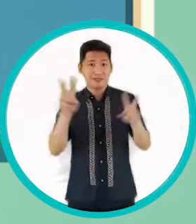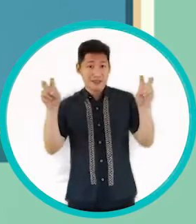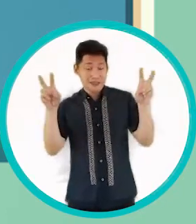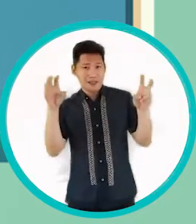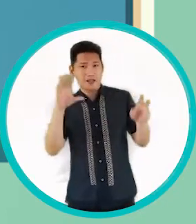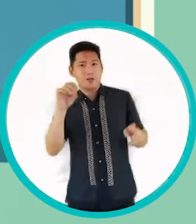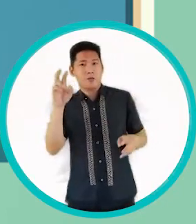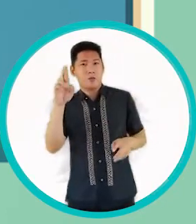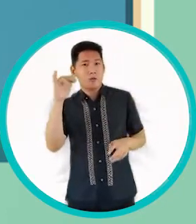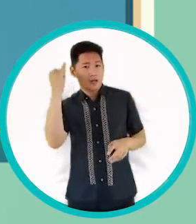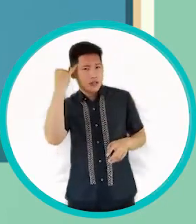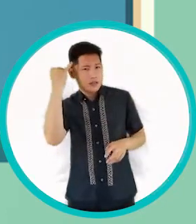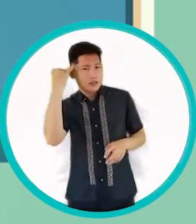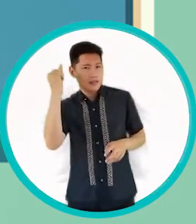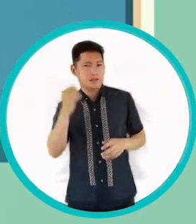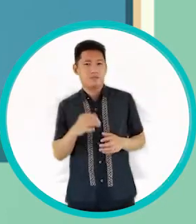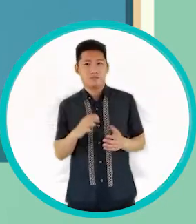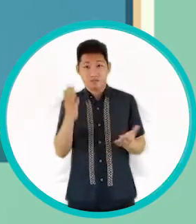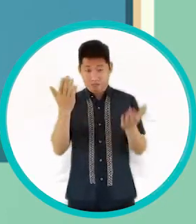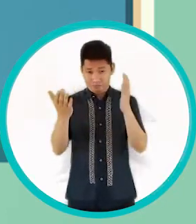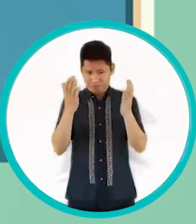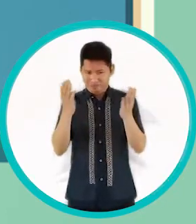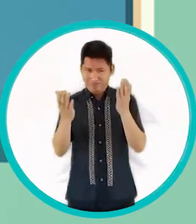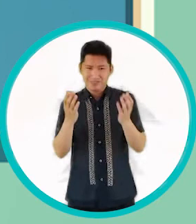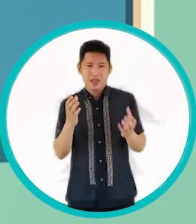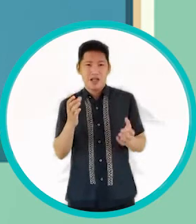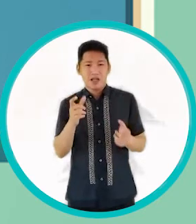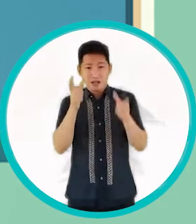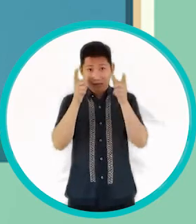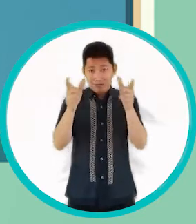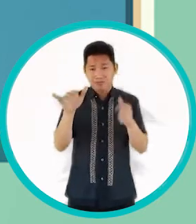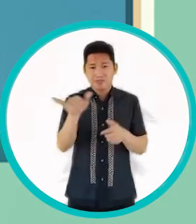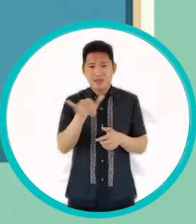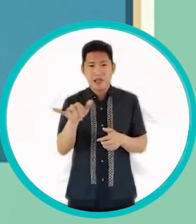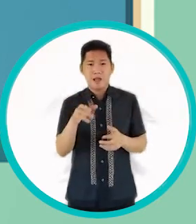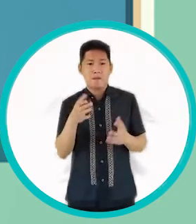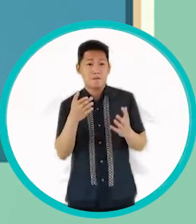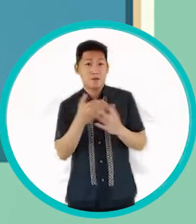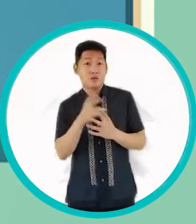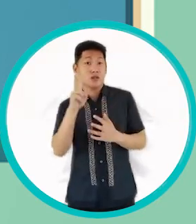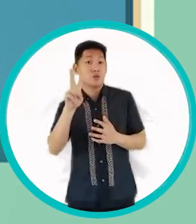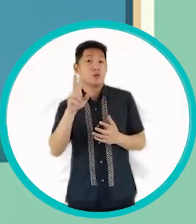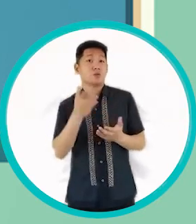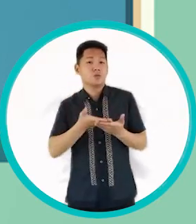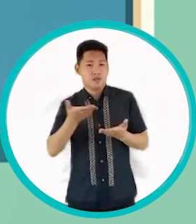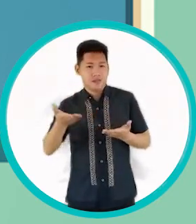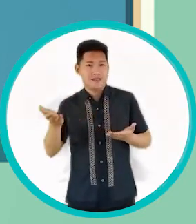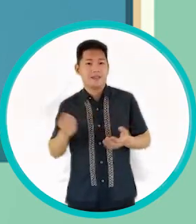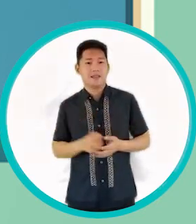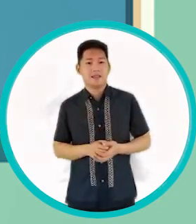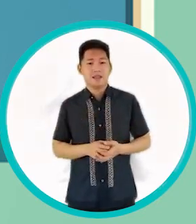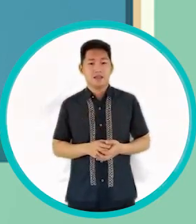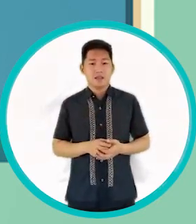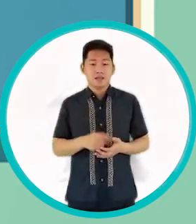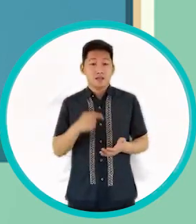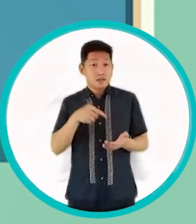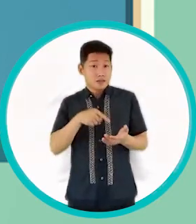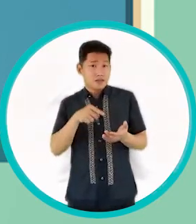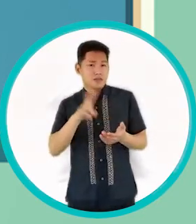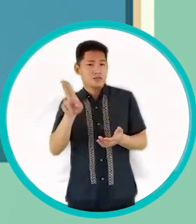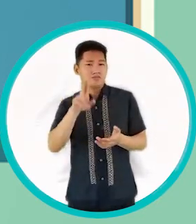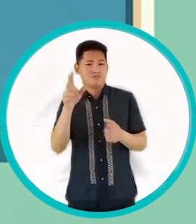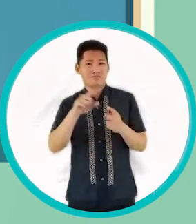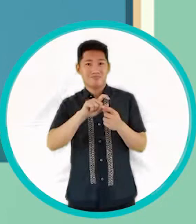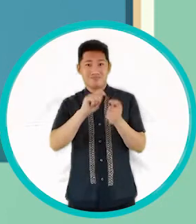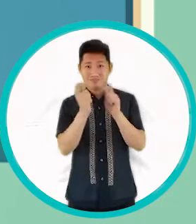or ideas. Comparison is looking at the similarities between two things. It uses